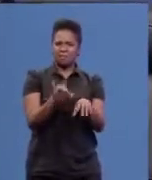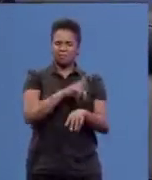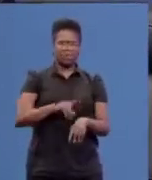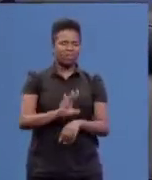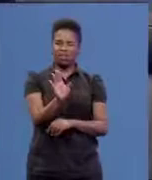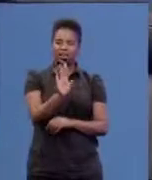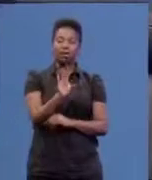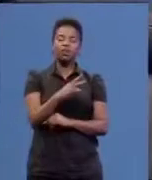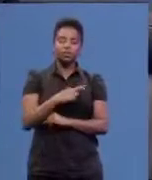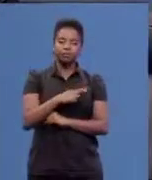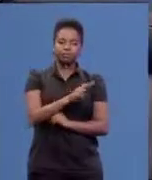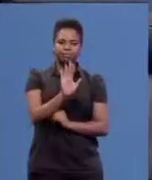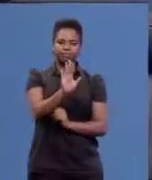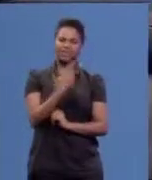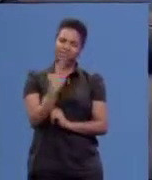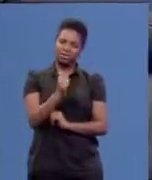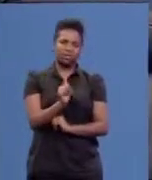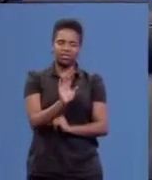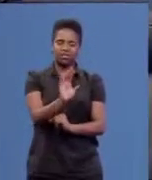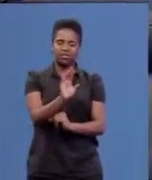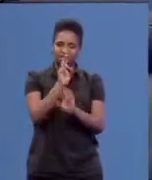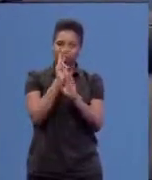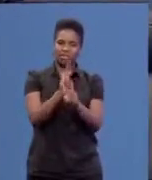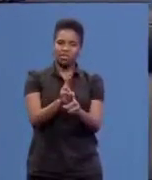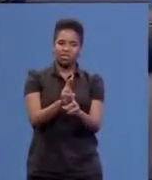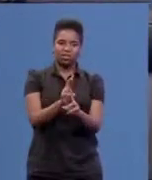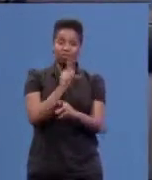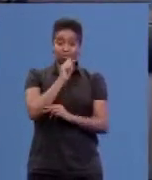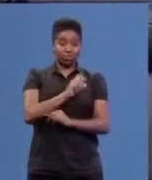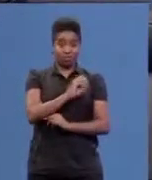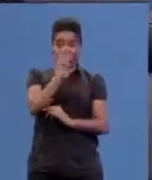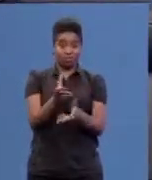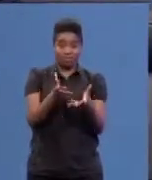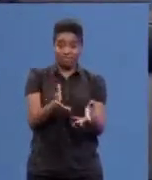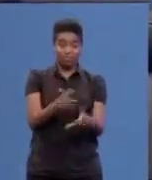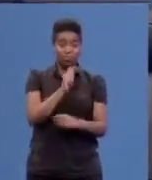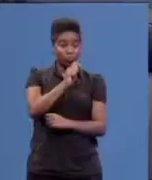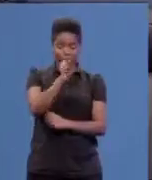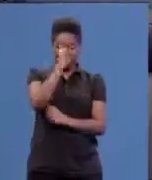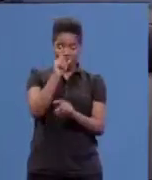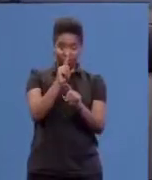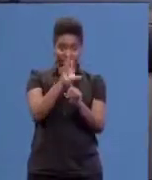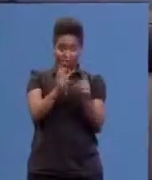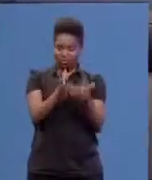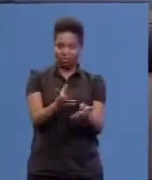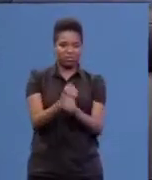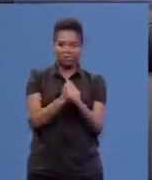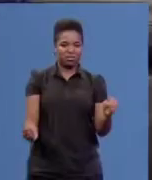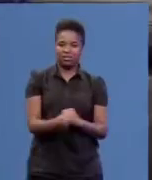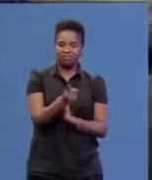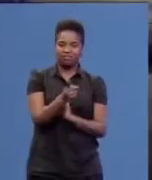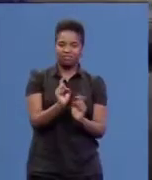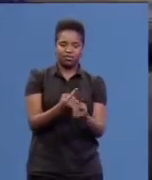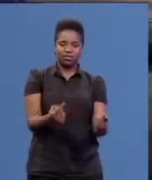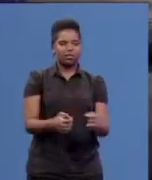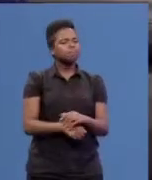simhloniphe utata bathi abantu abazileyo babone ba nathi siyamrespect utata uMandela as a human being.